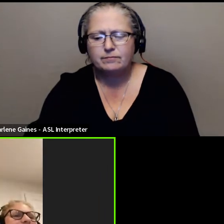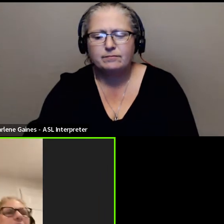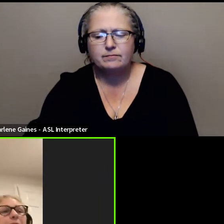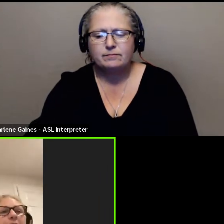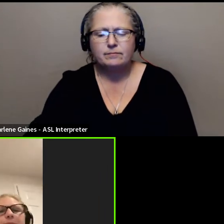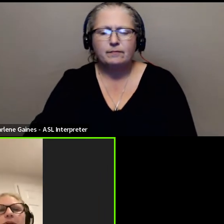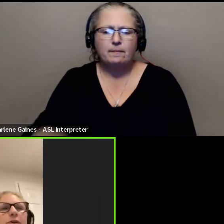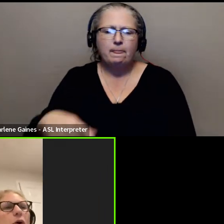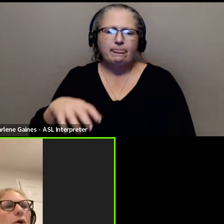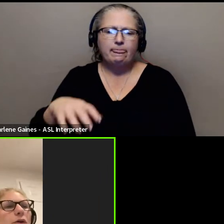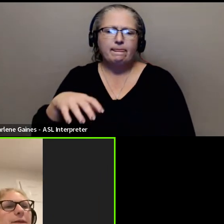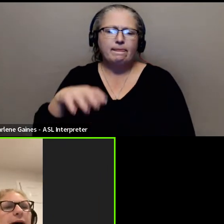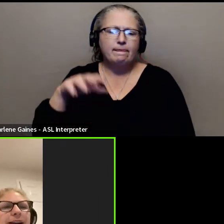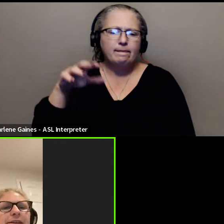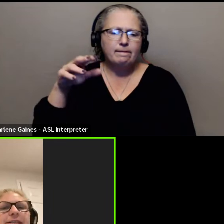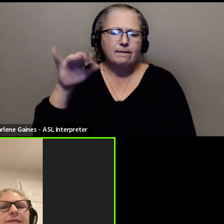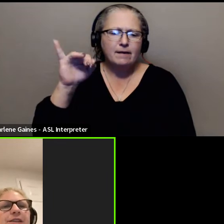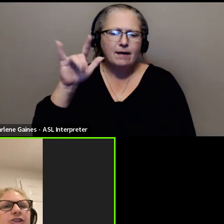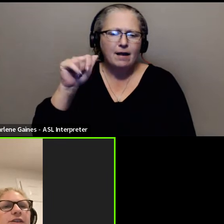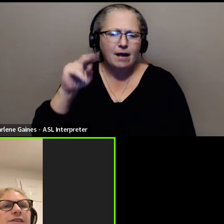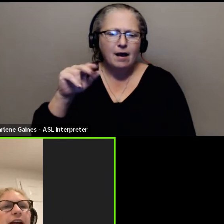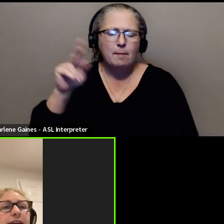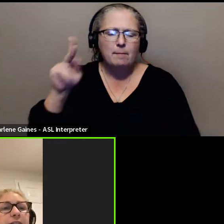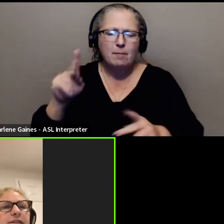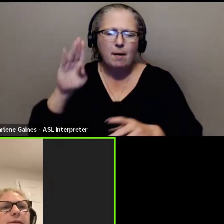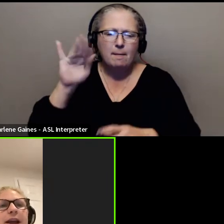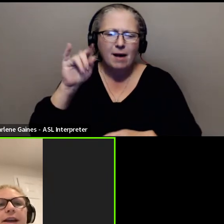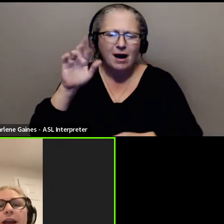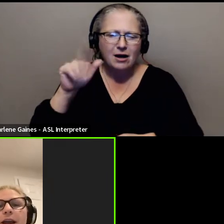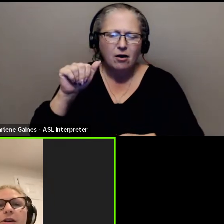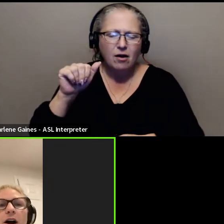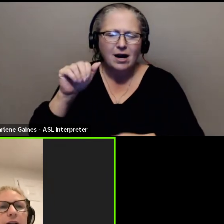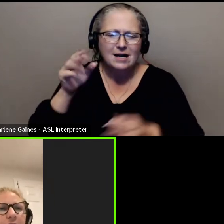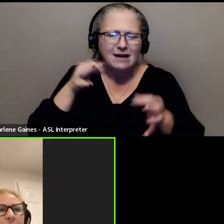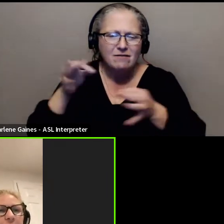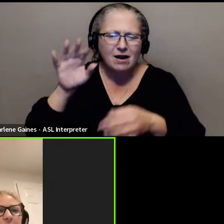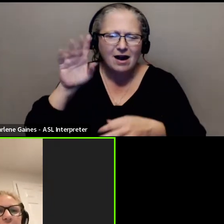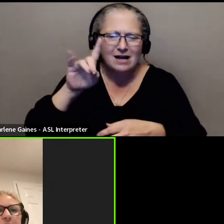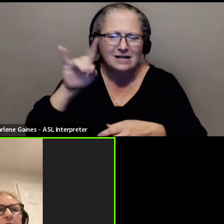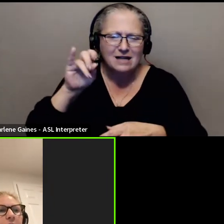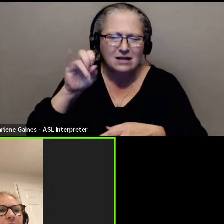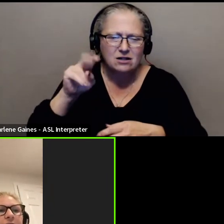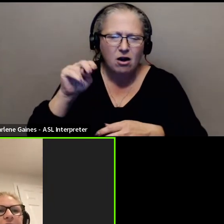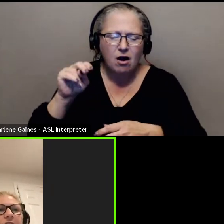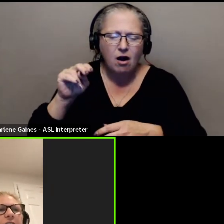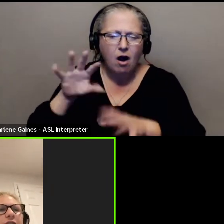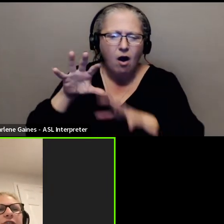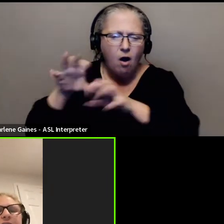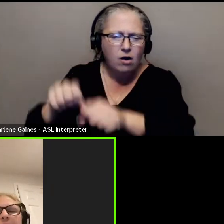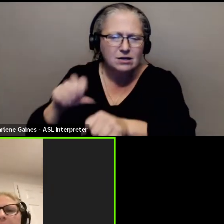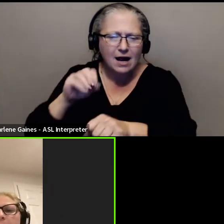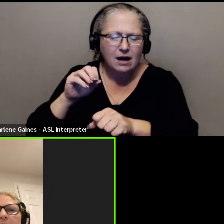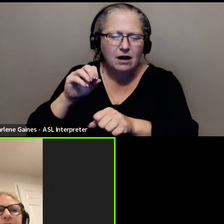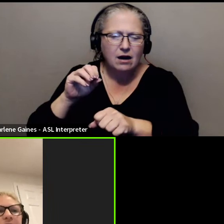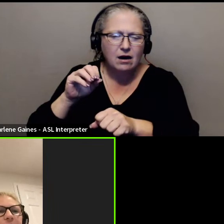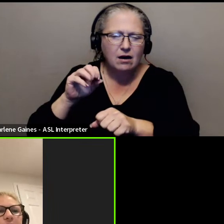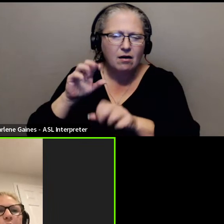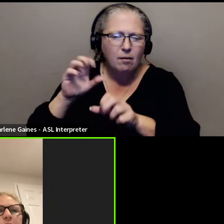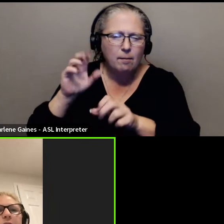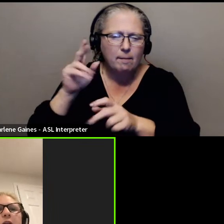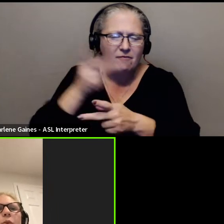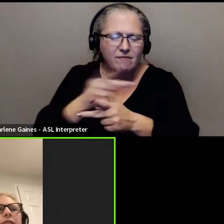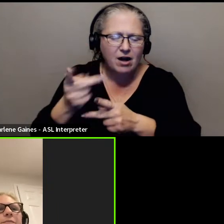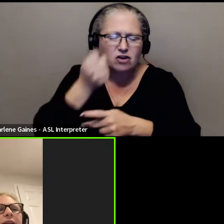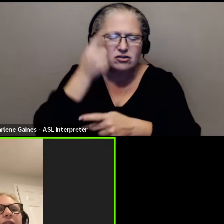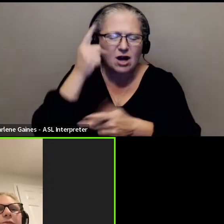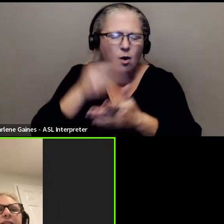Okay. People who hold a binary definition of Zionism, aka colonizer versus colonized, fail to understand the complexity of this